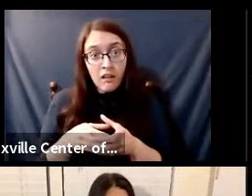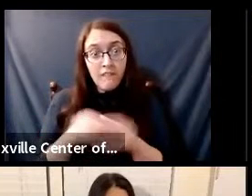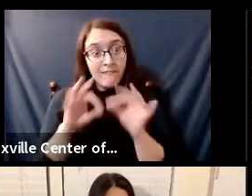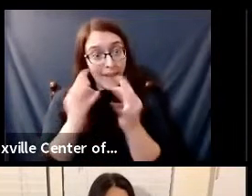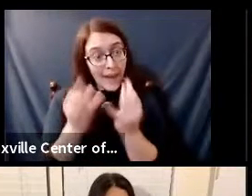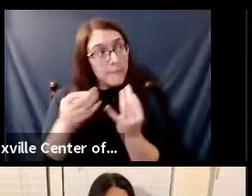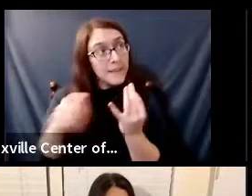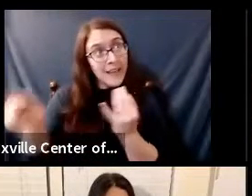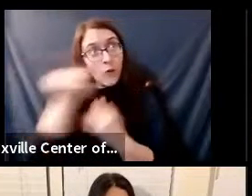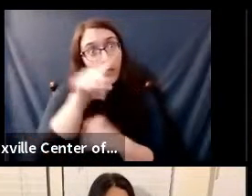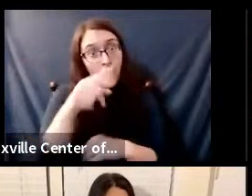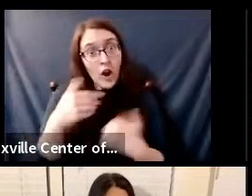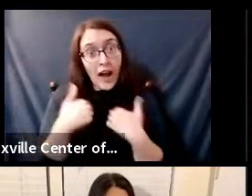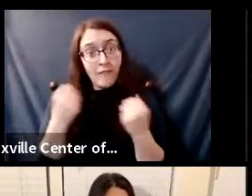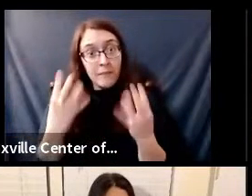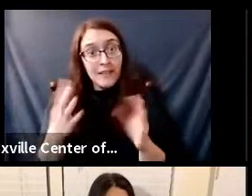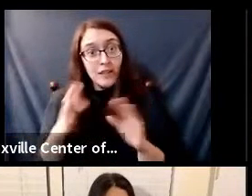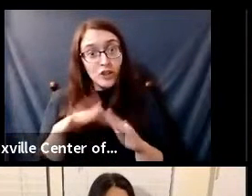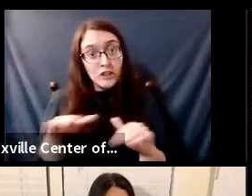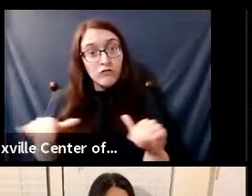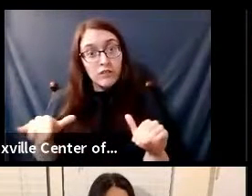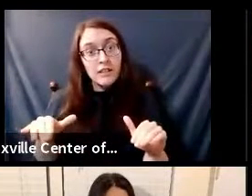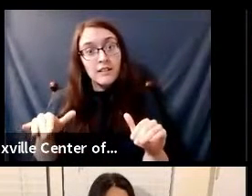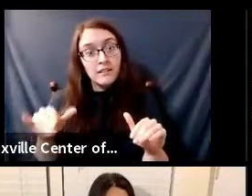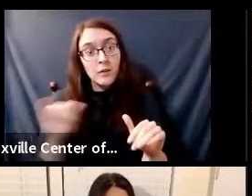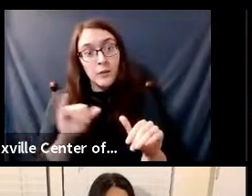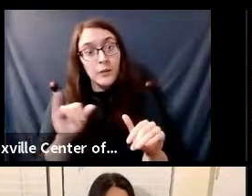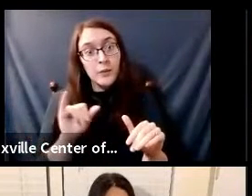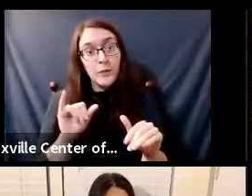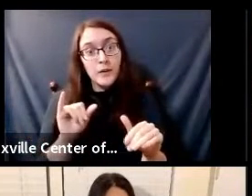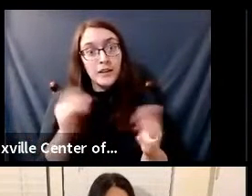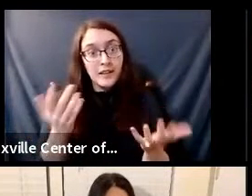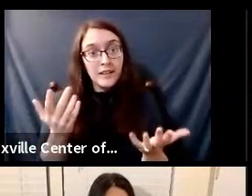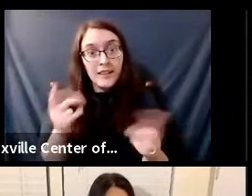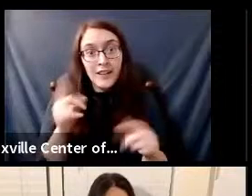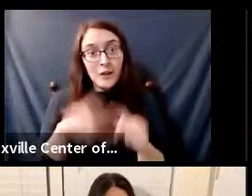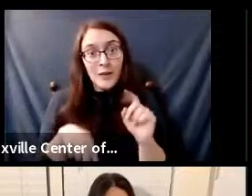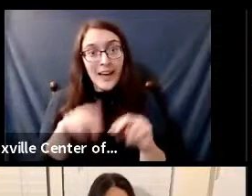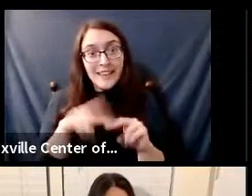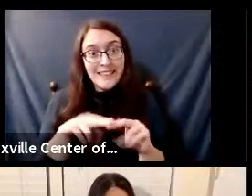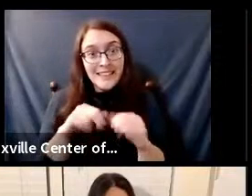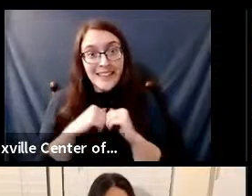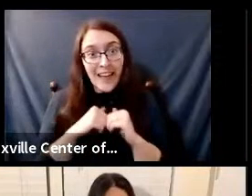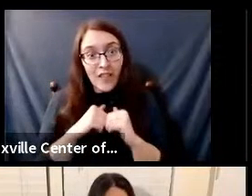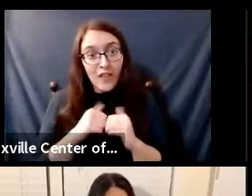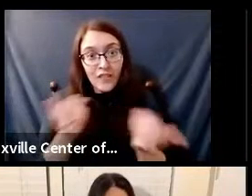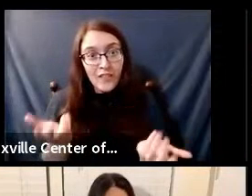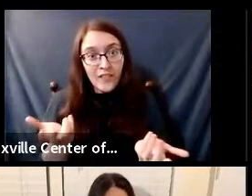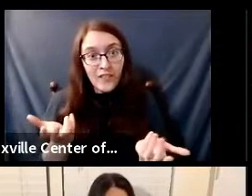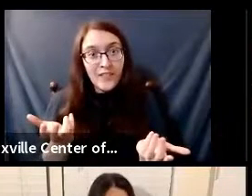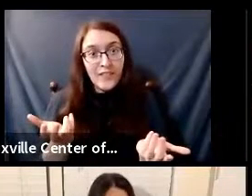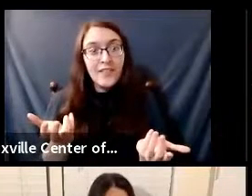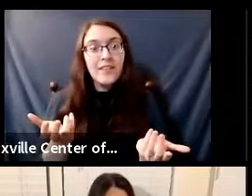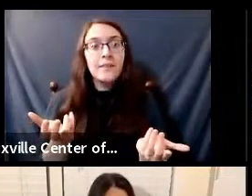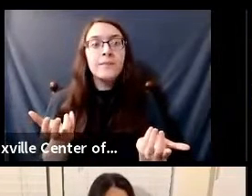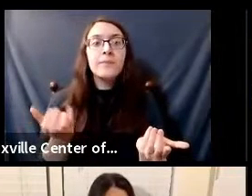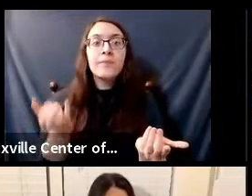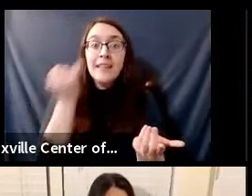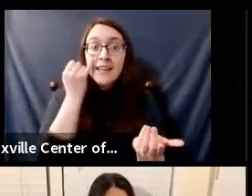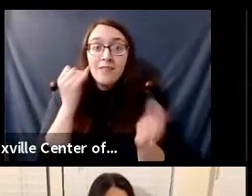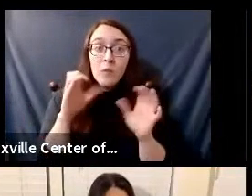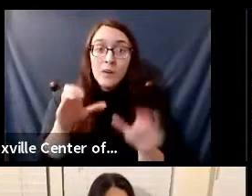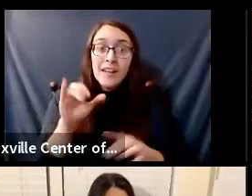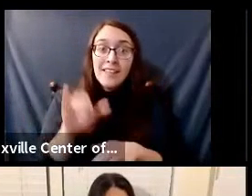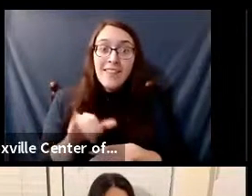families out there that have that many children. They, you can't seat them together. If we did that, we need